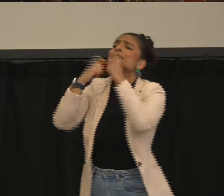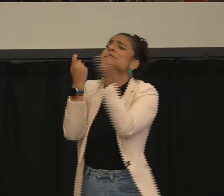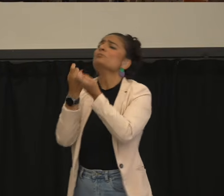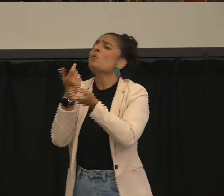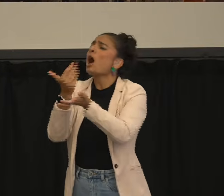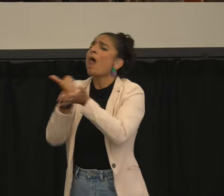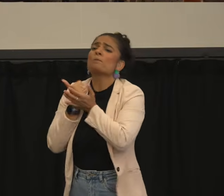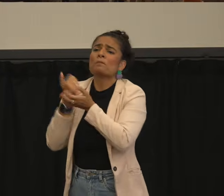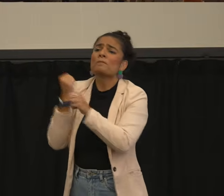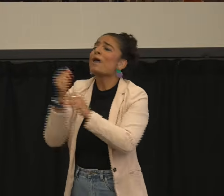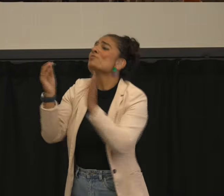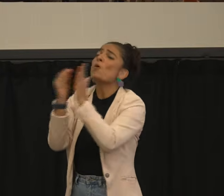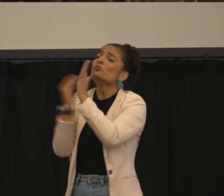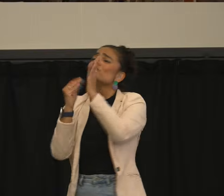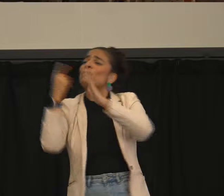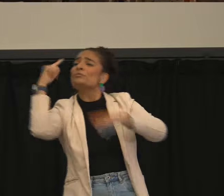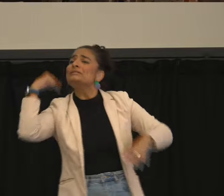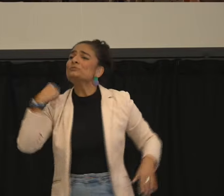Oh, High Hopes?